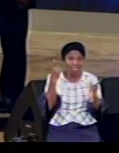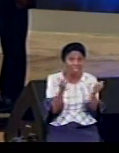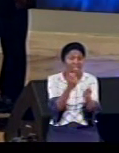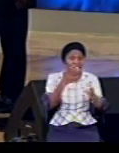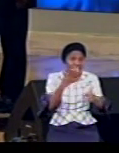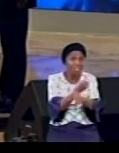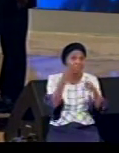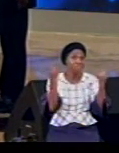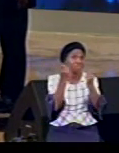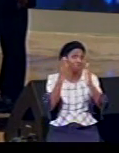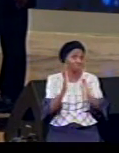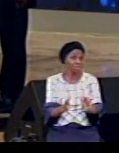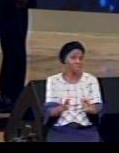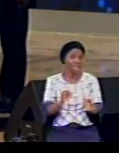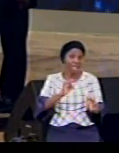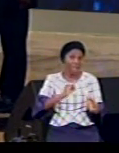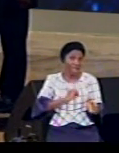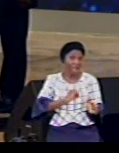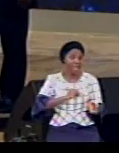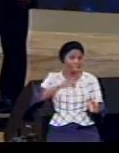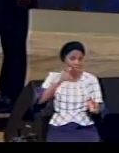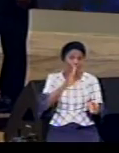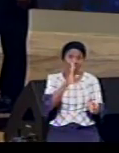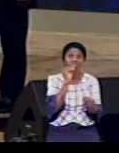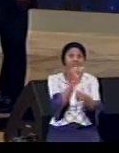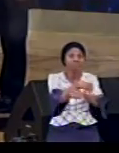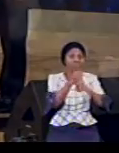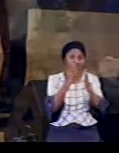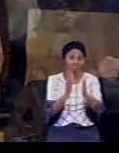I must be an overcomer.